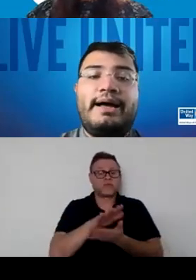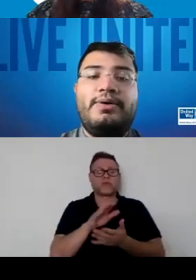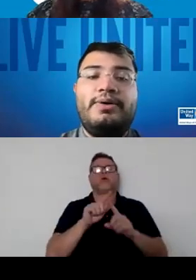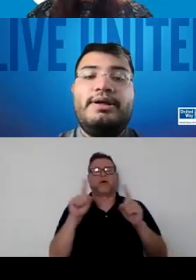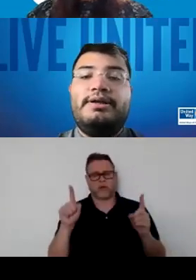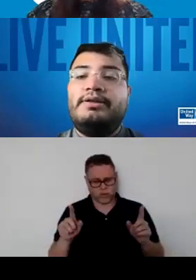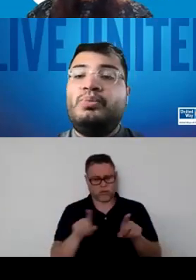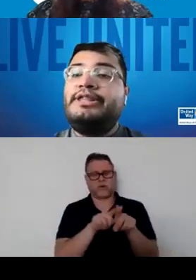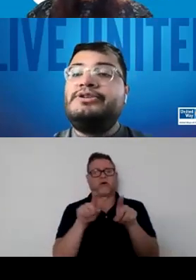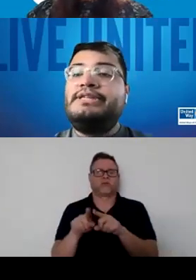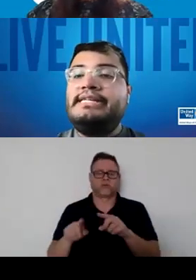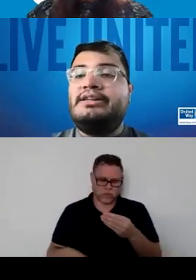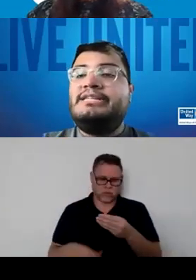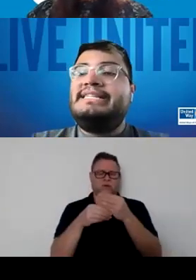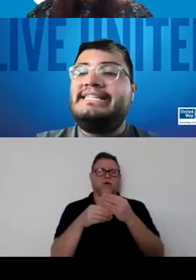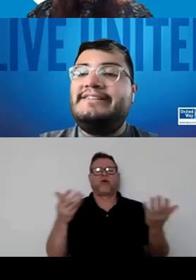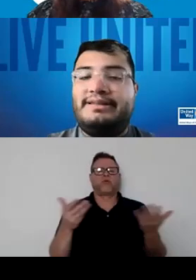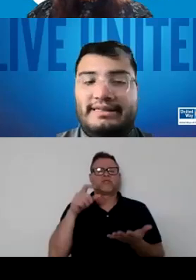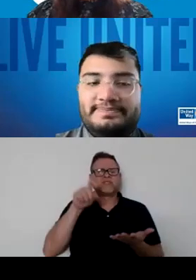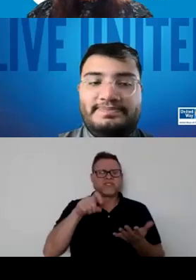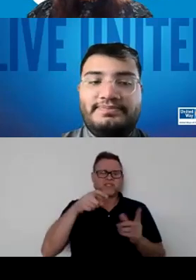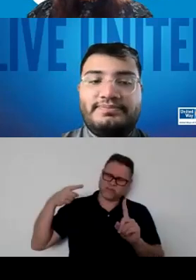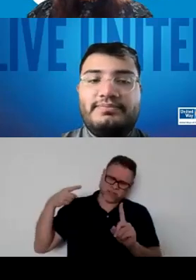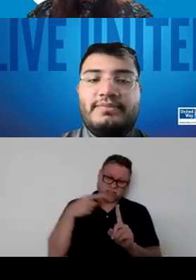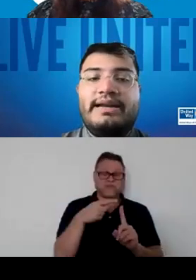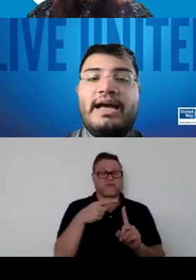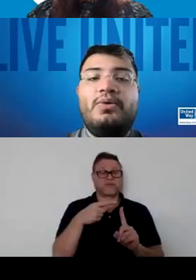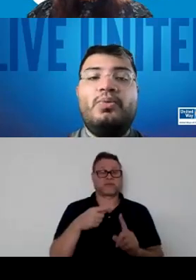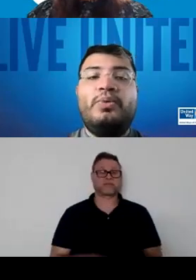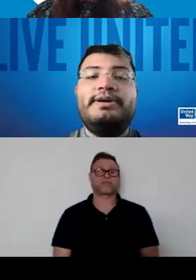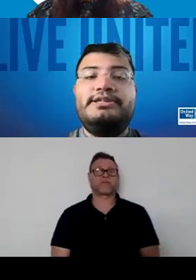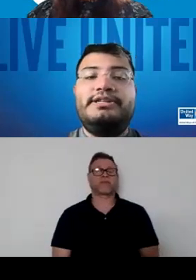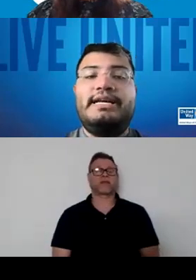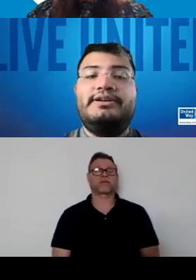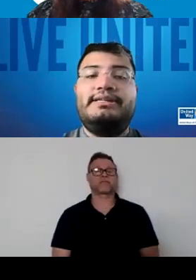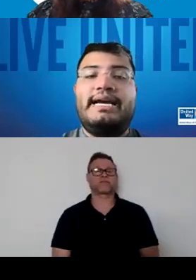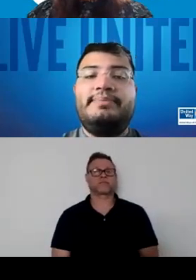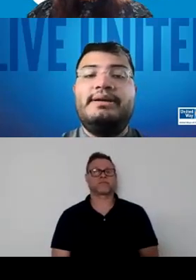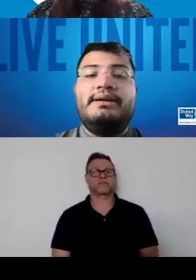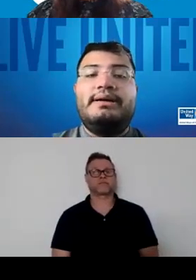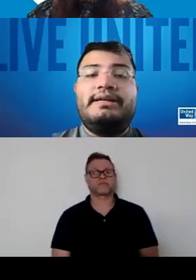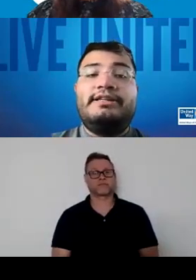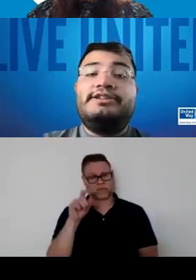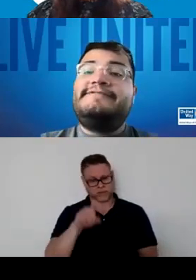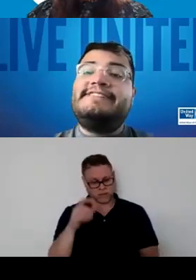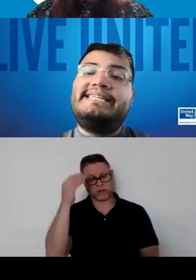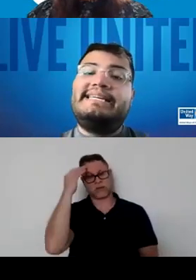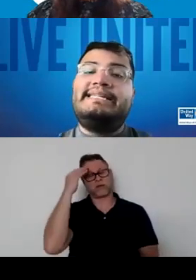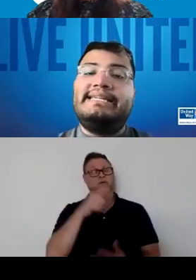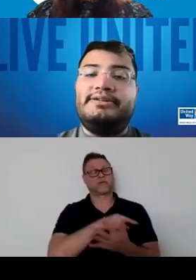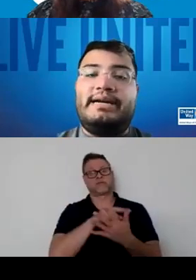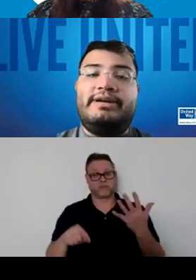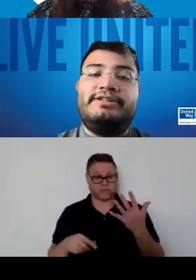also about what those needs are specifically. Now, we must ensure that there is